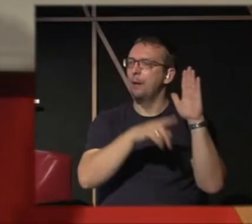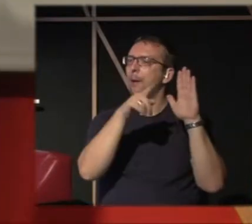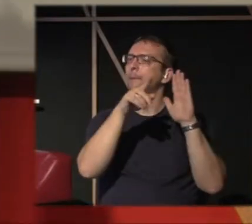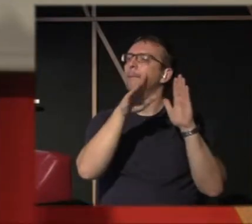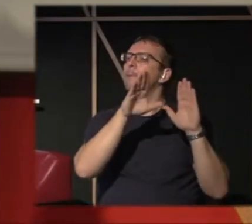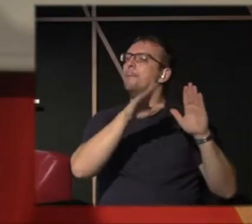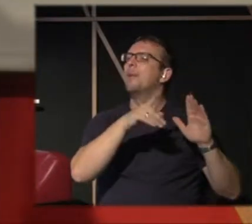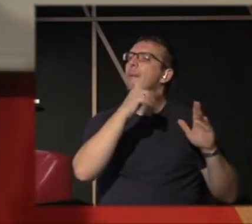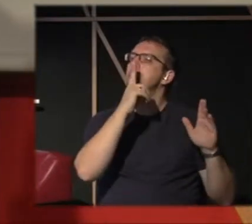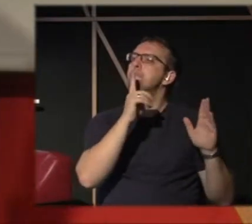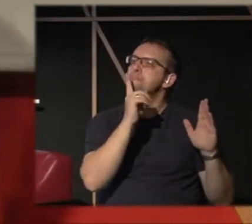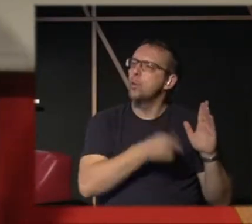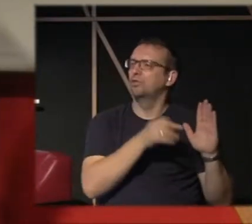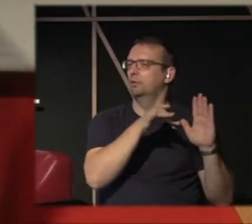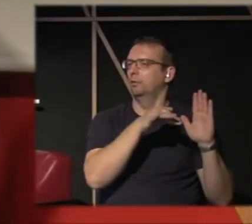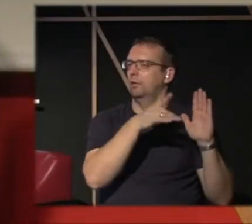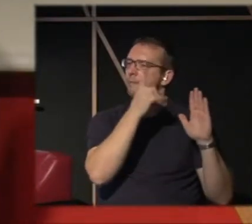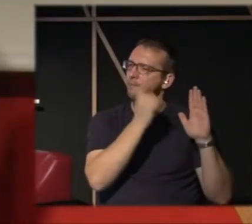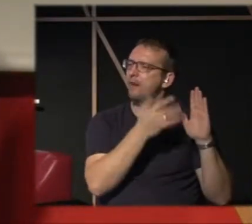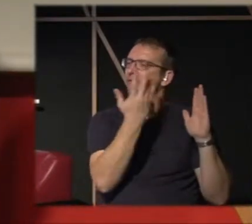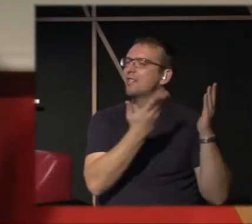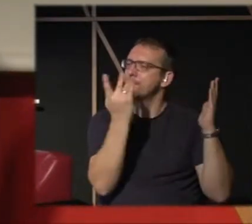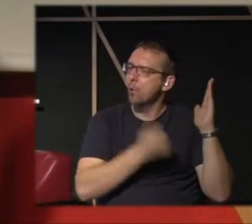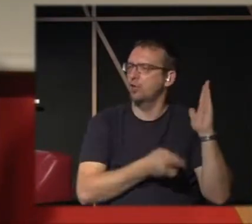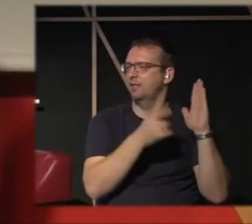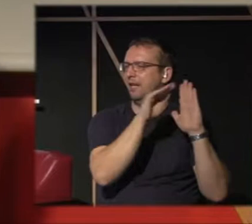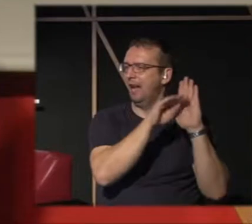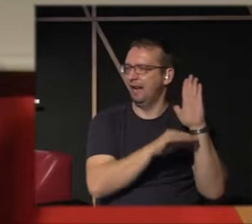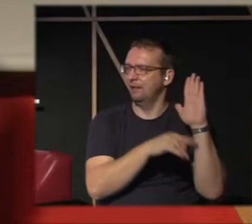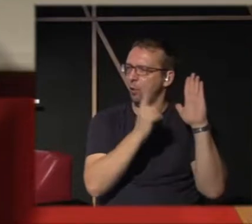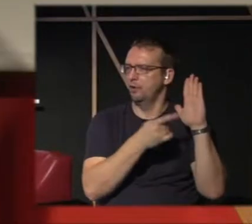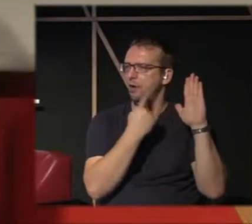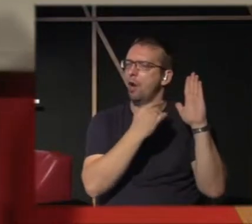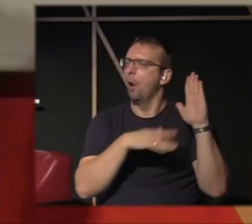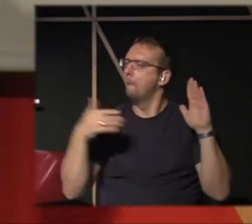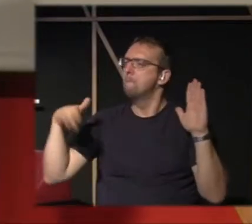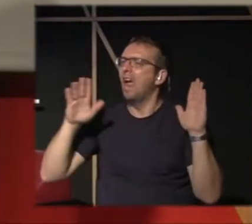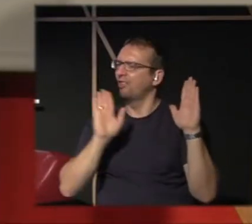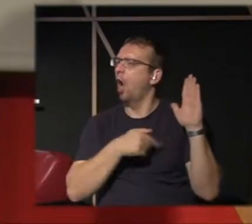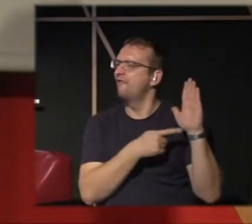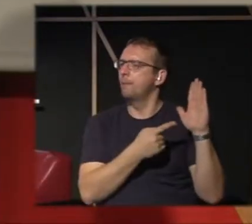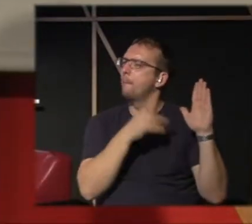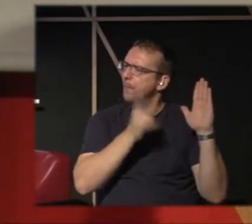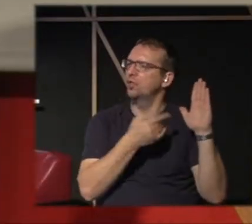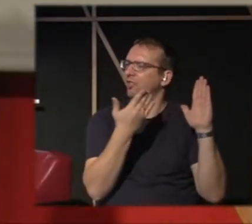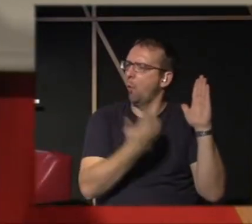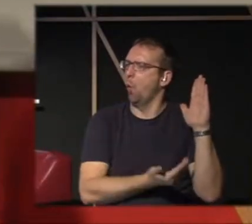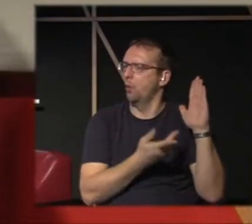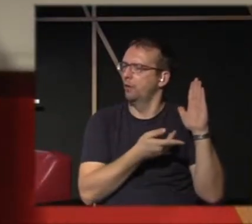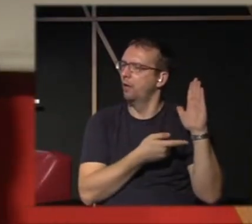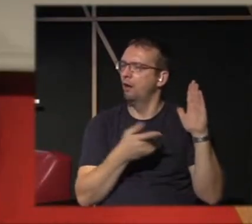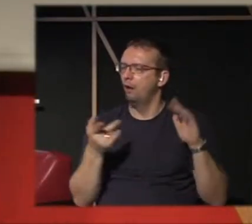but with an ambition to come up and provide seats with